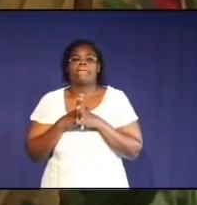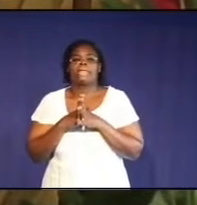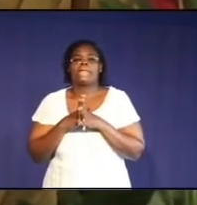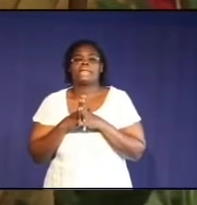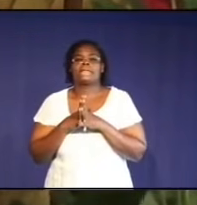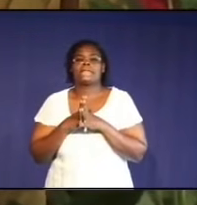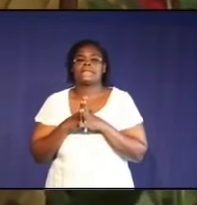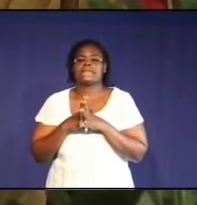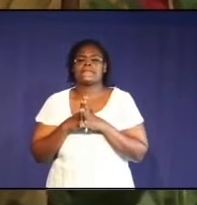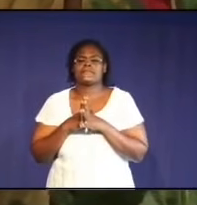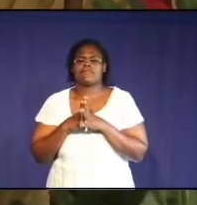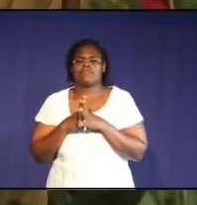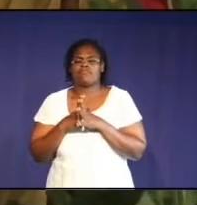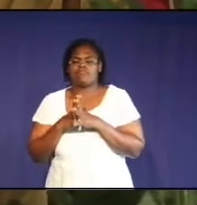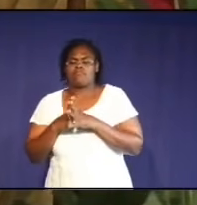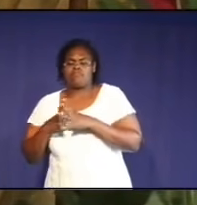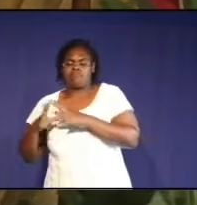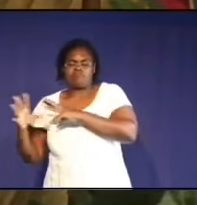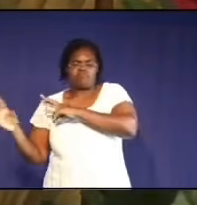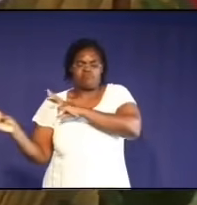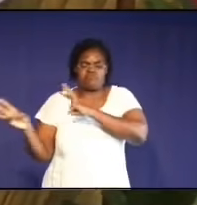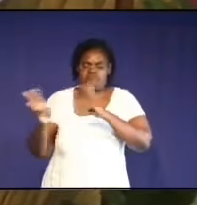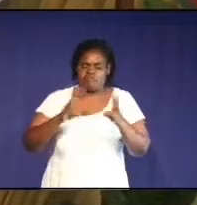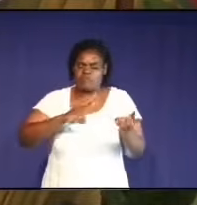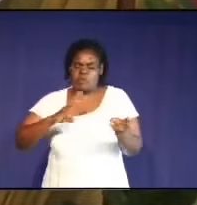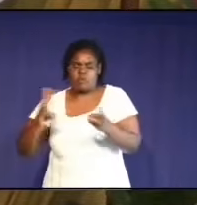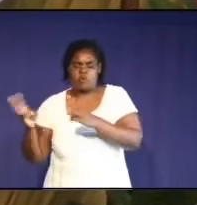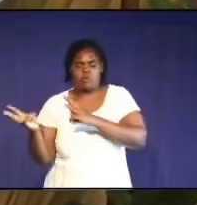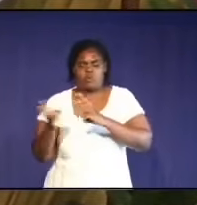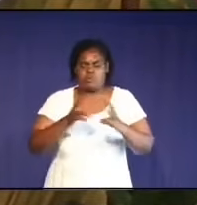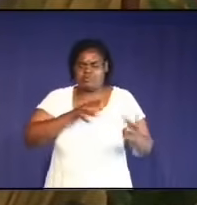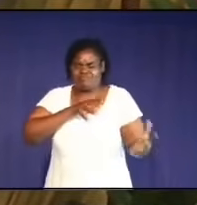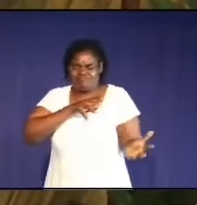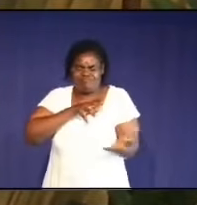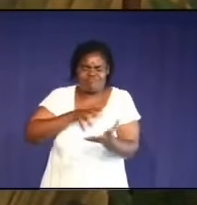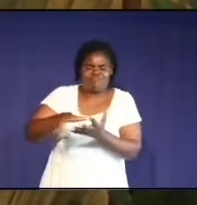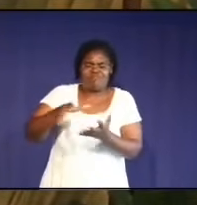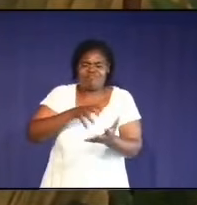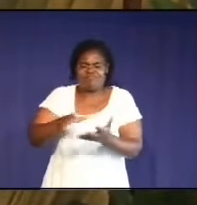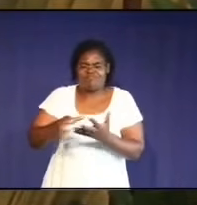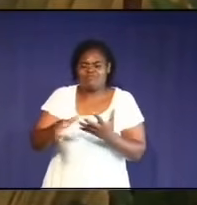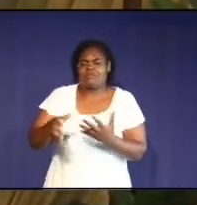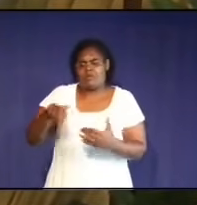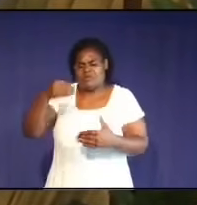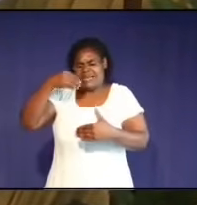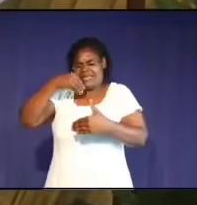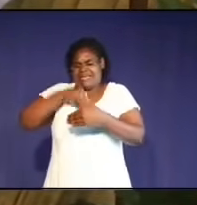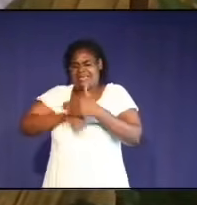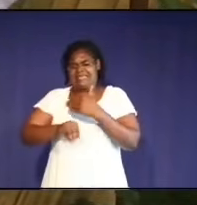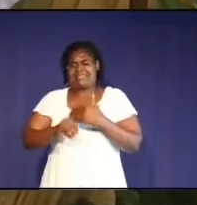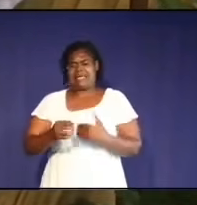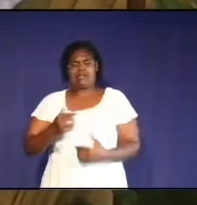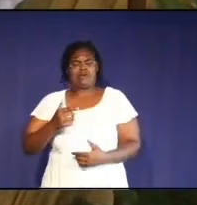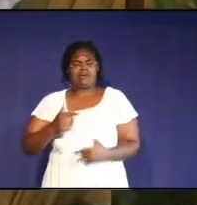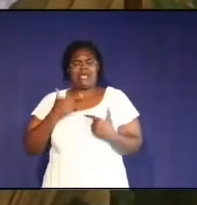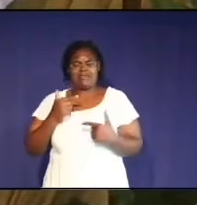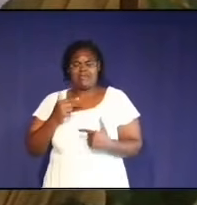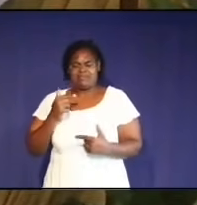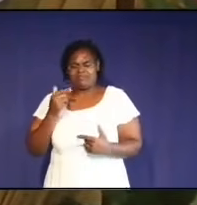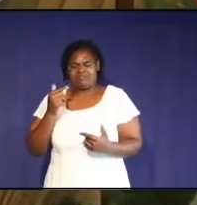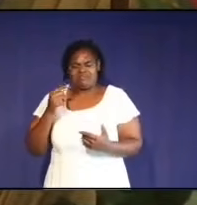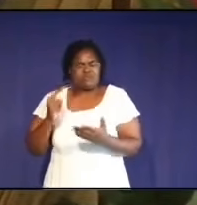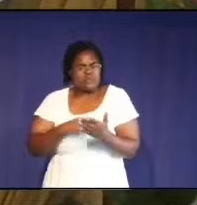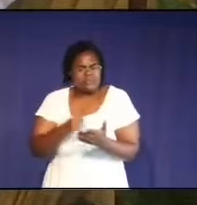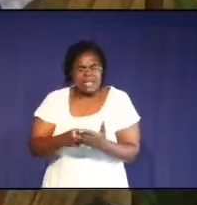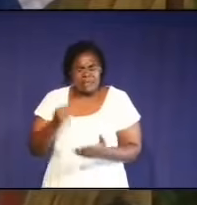winds of internal conflict seem to threaten your very sanity,